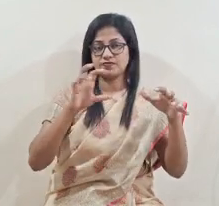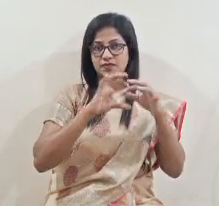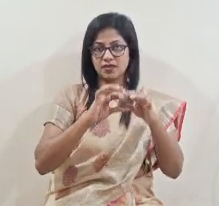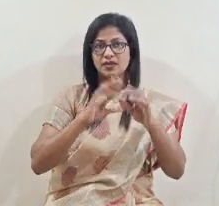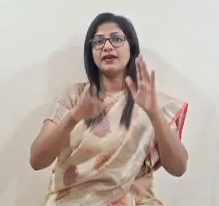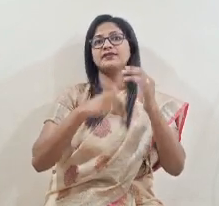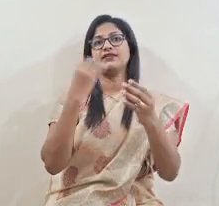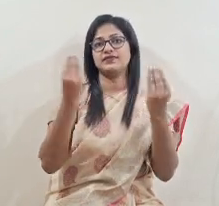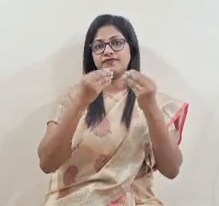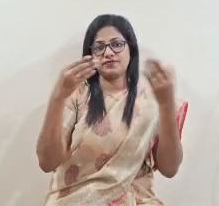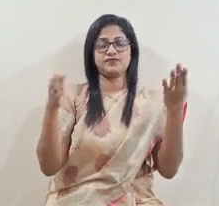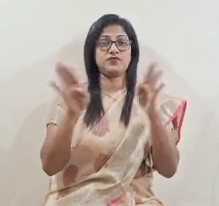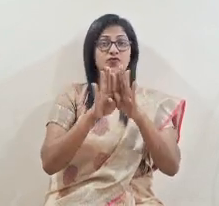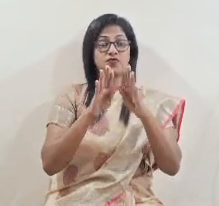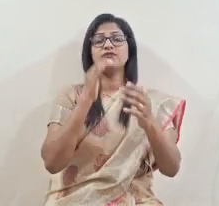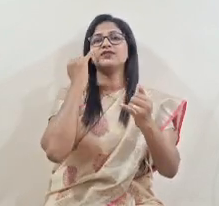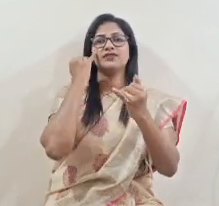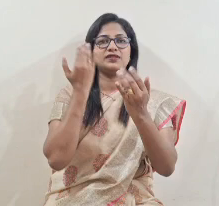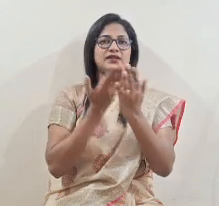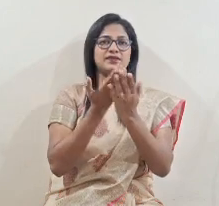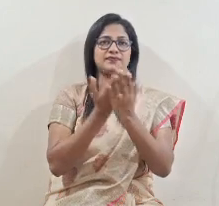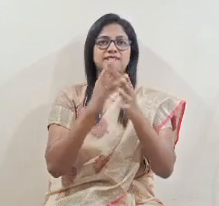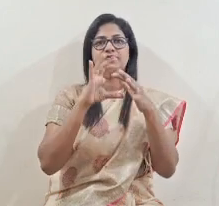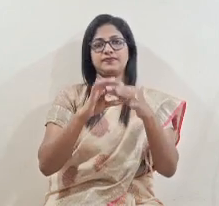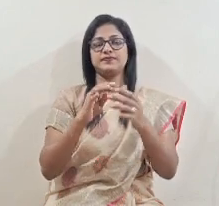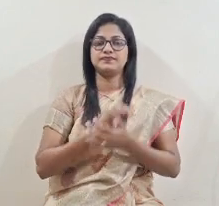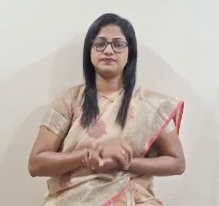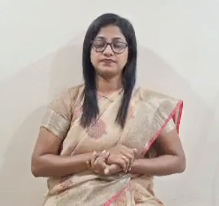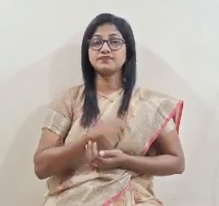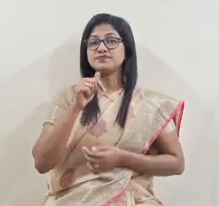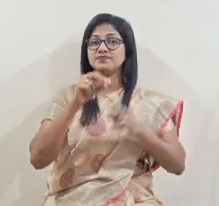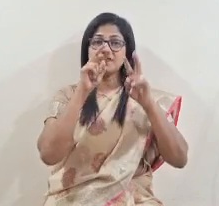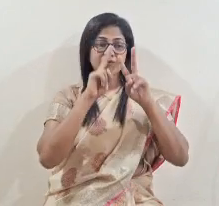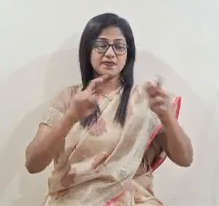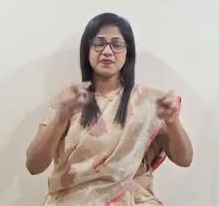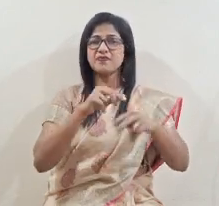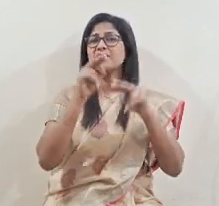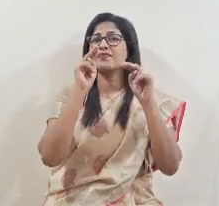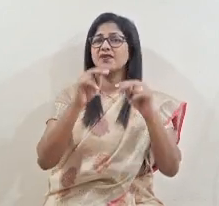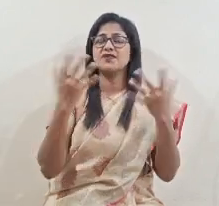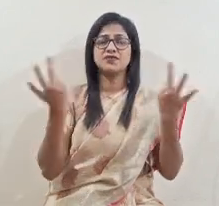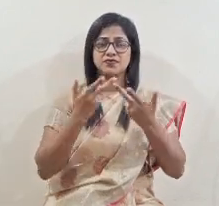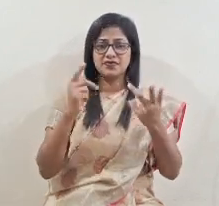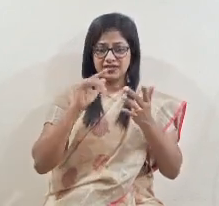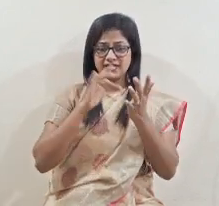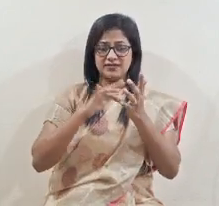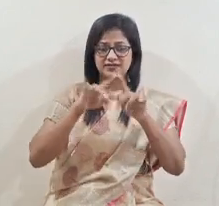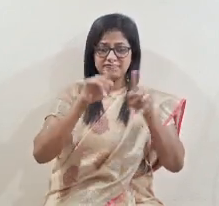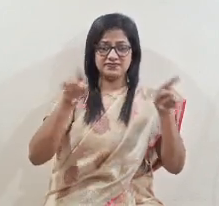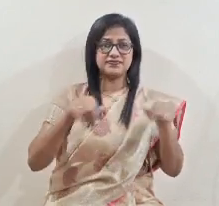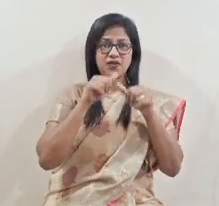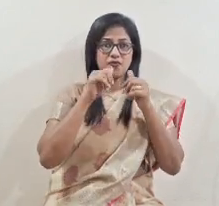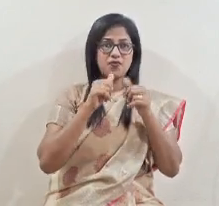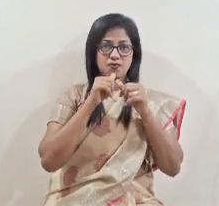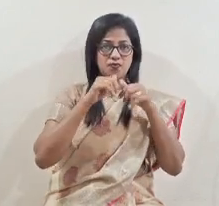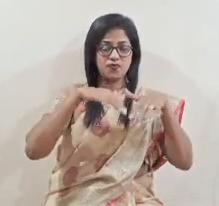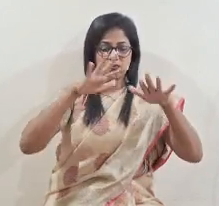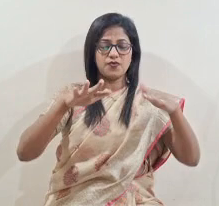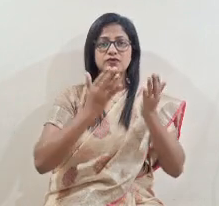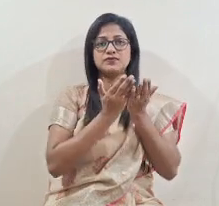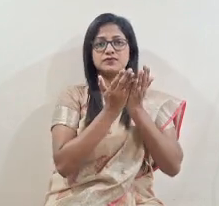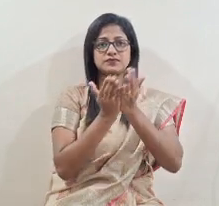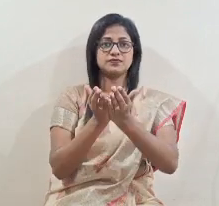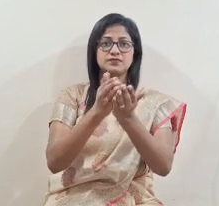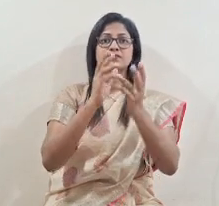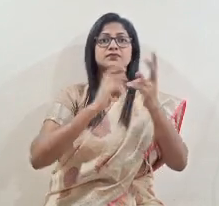presentation will end with few recommendations for the same. So why do we need this study? So when we talk about the inland water transportation, which is passenger